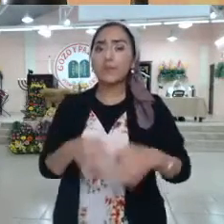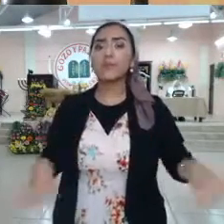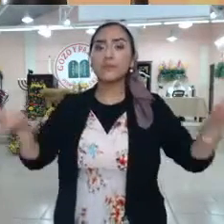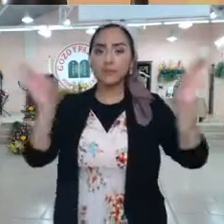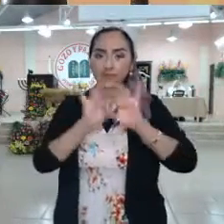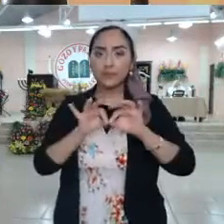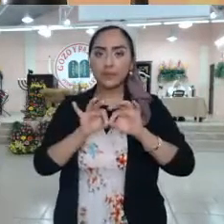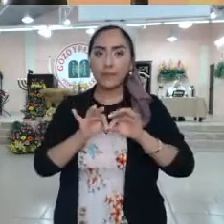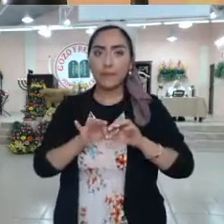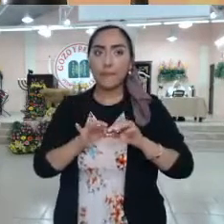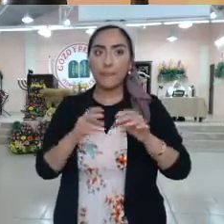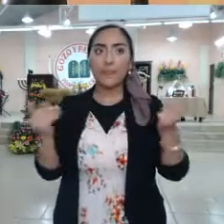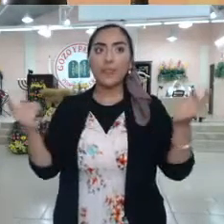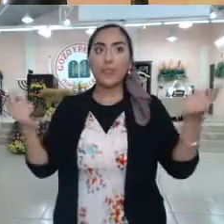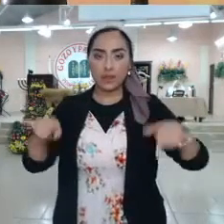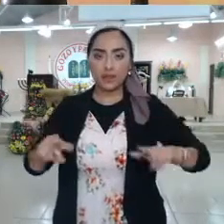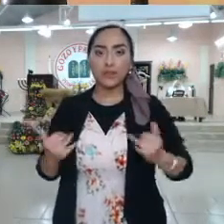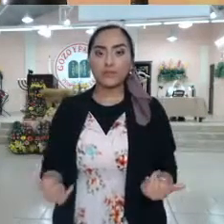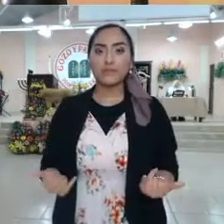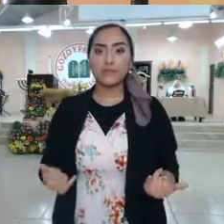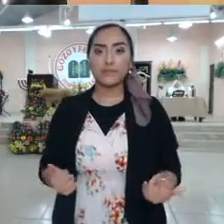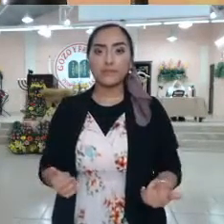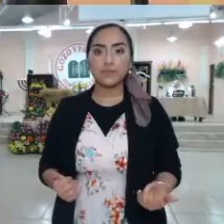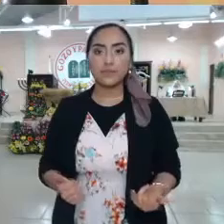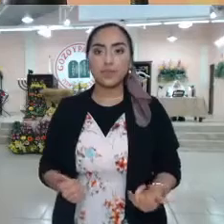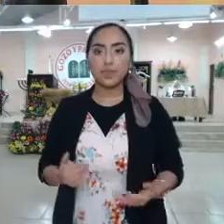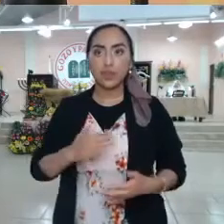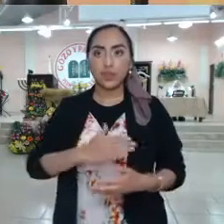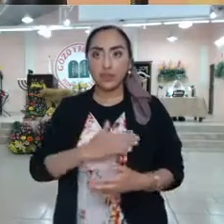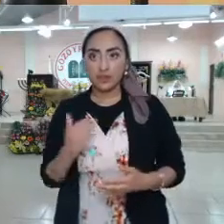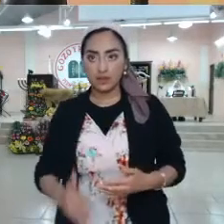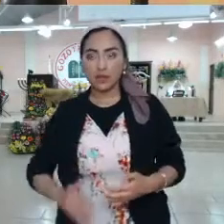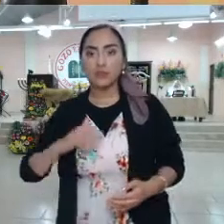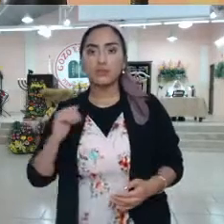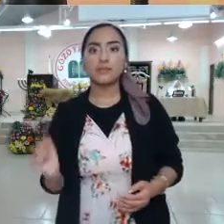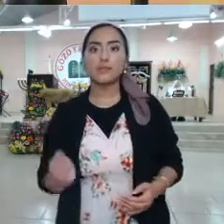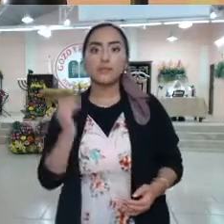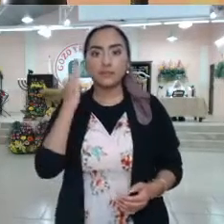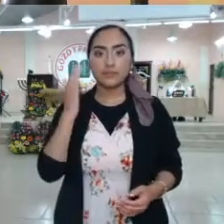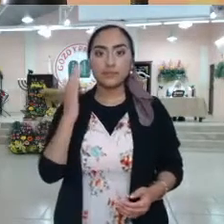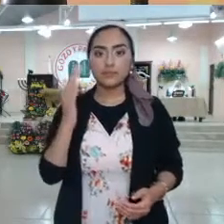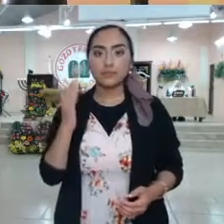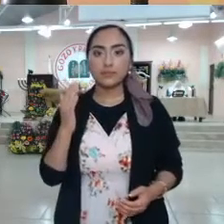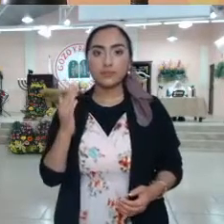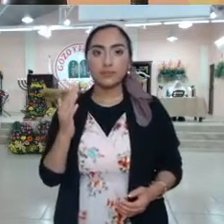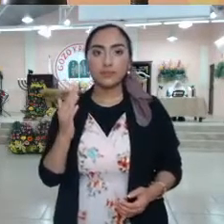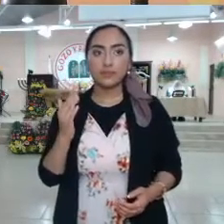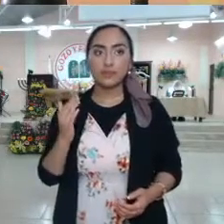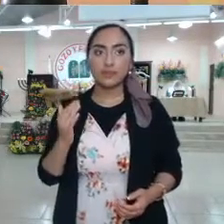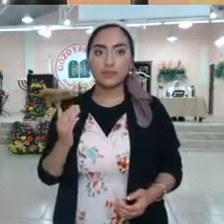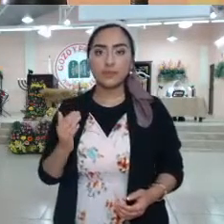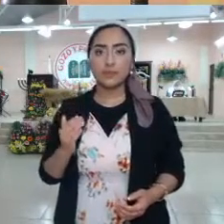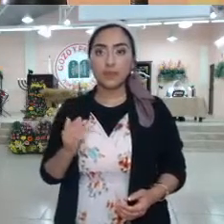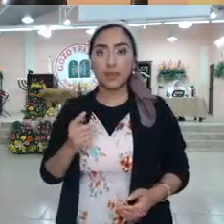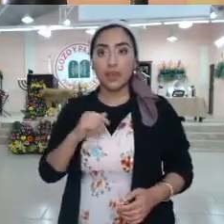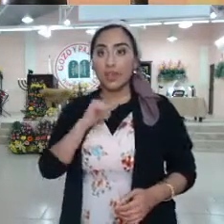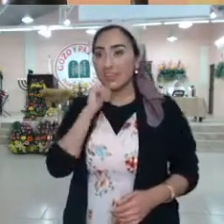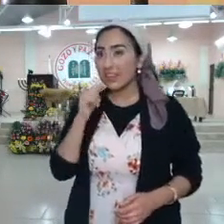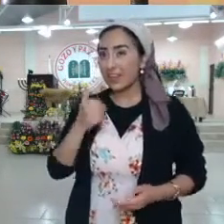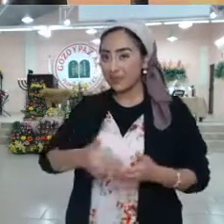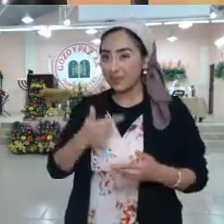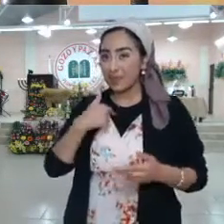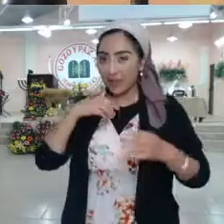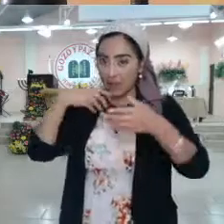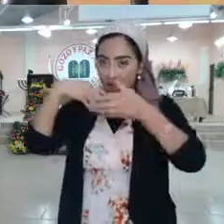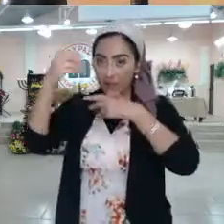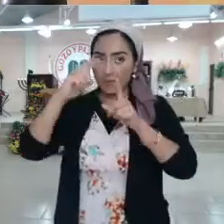most important is coming. Once the Shabbat is over. Not even when you